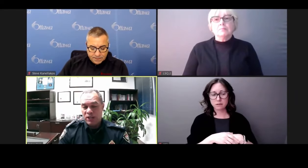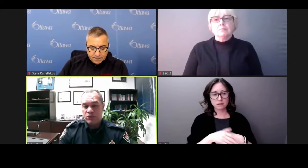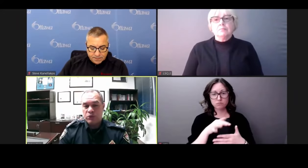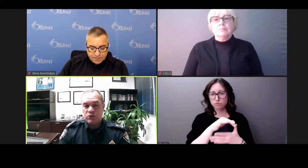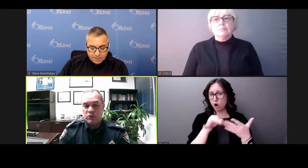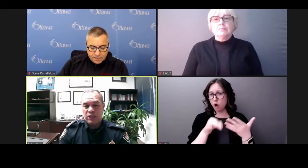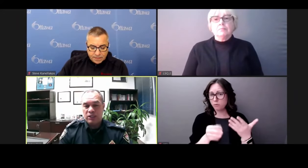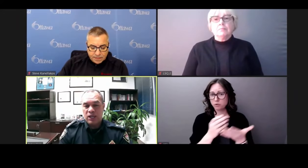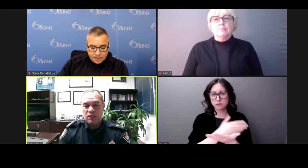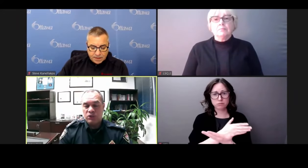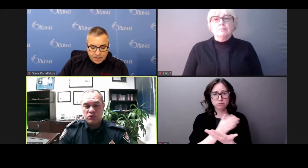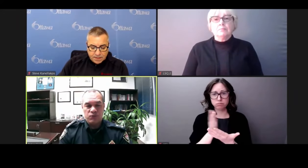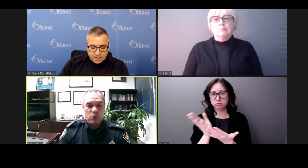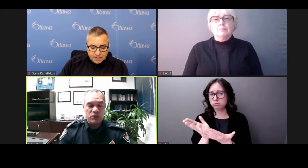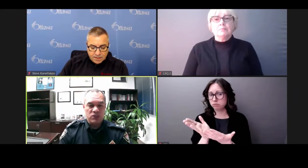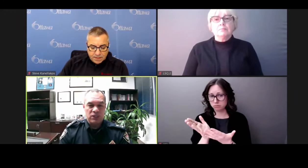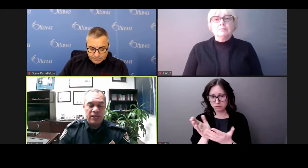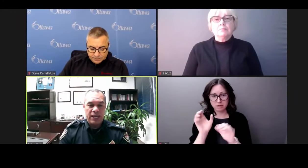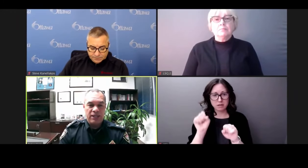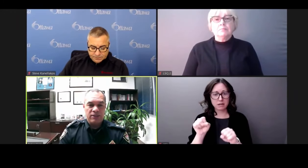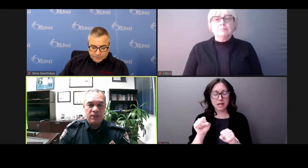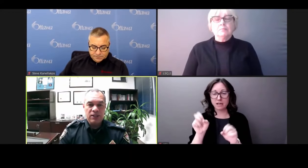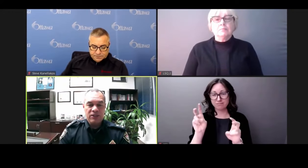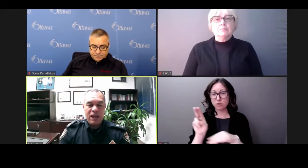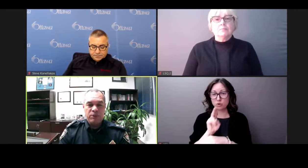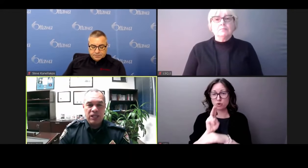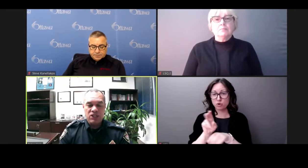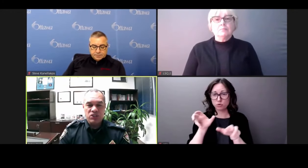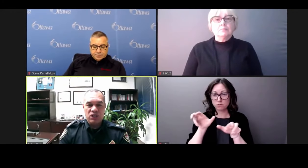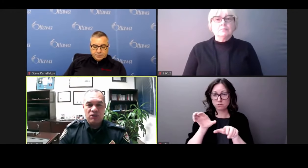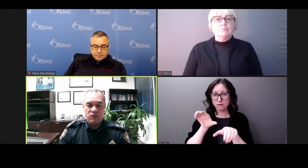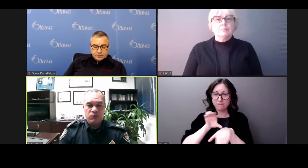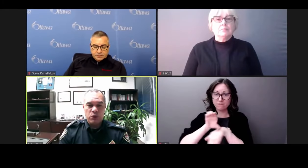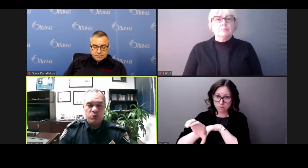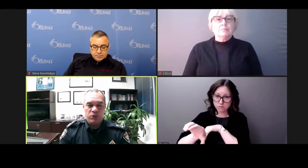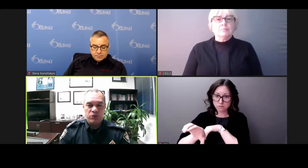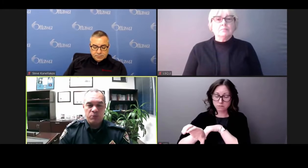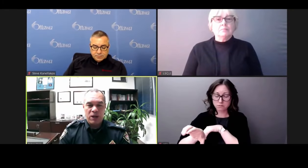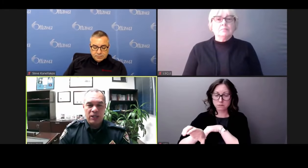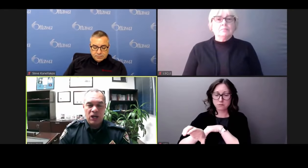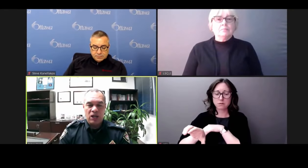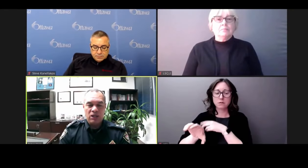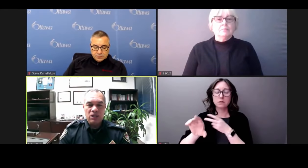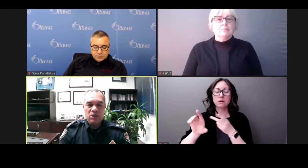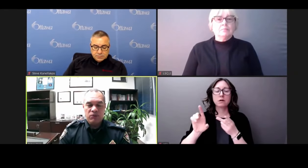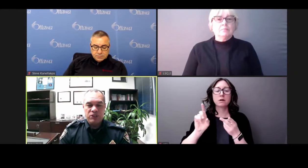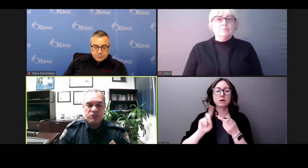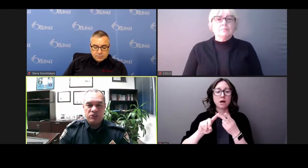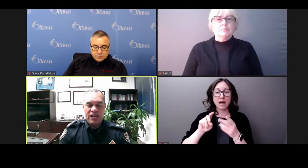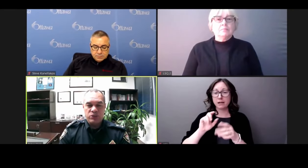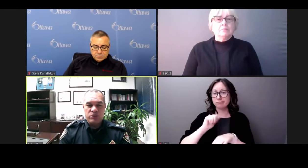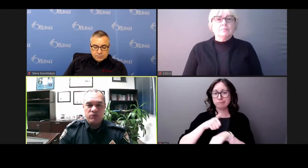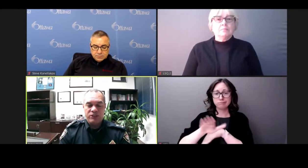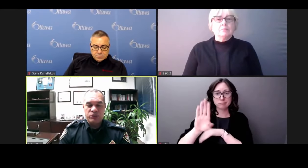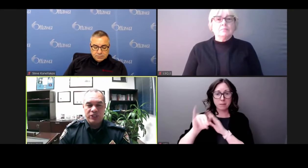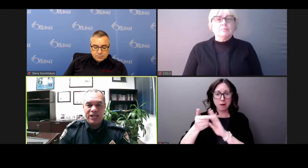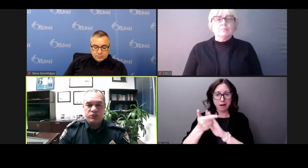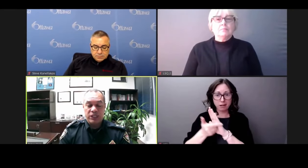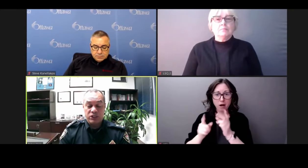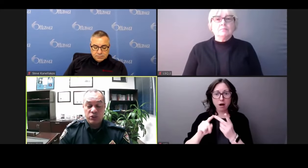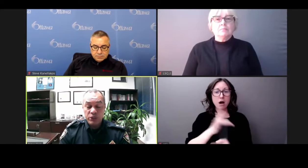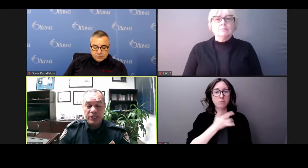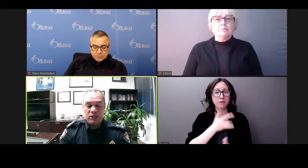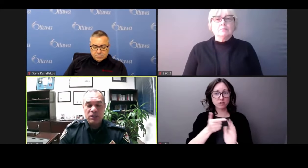the way through to the use of force and the application of enforcement through bylaw, provincial statute, and federal